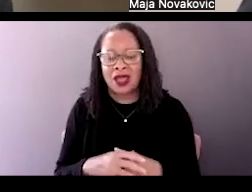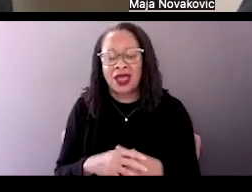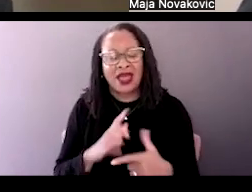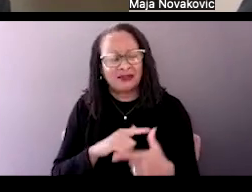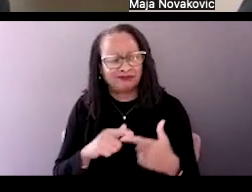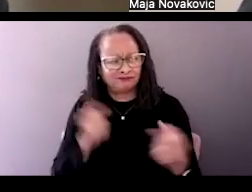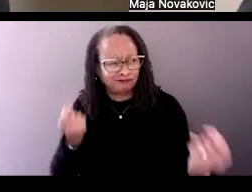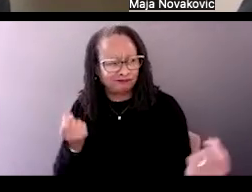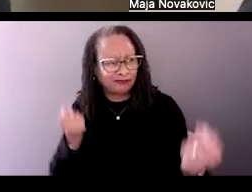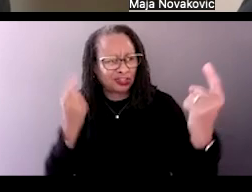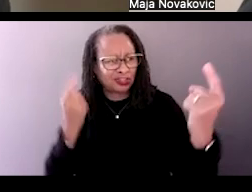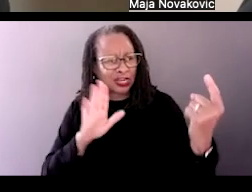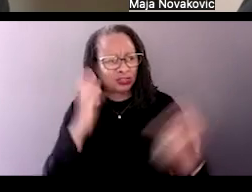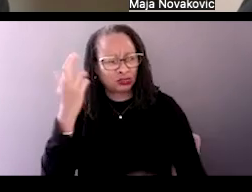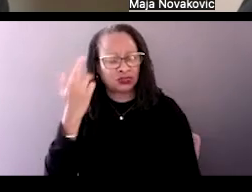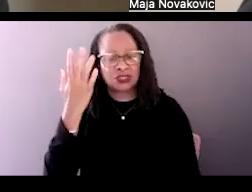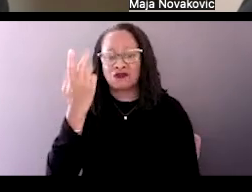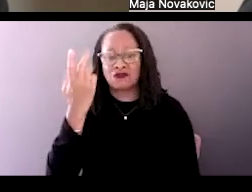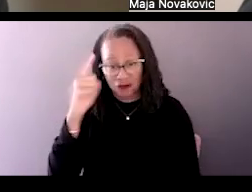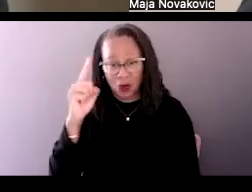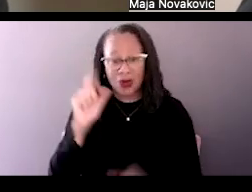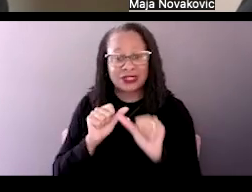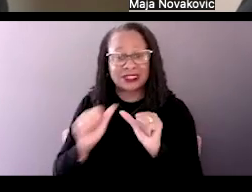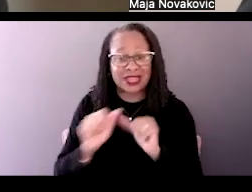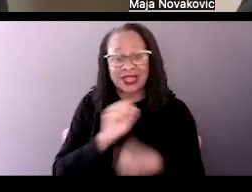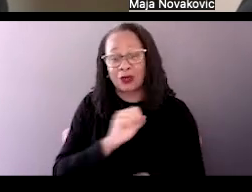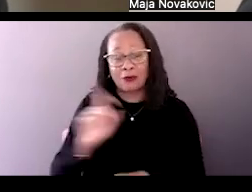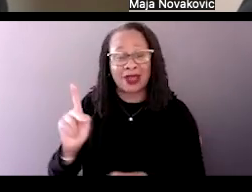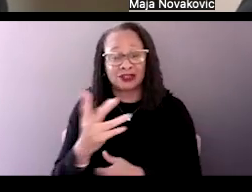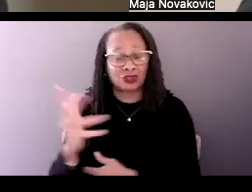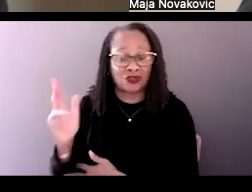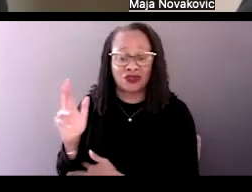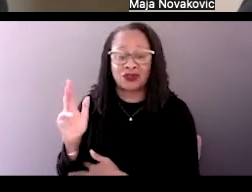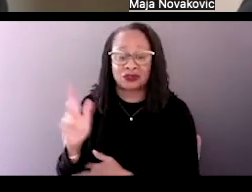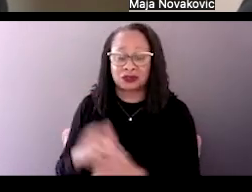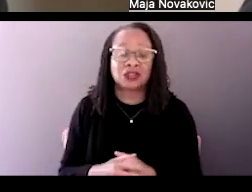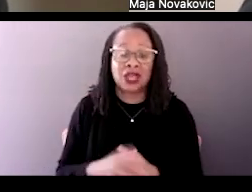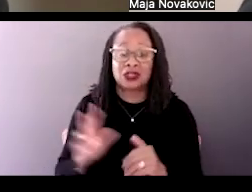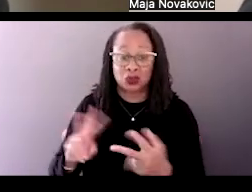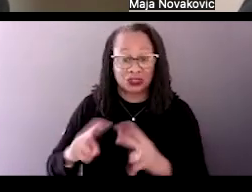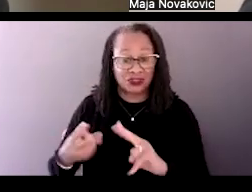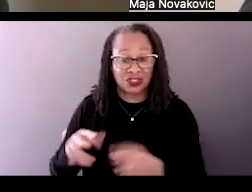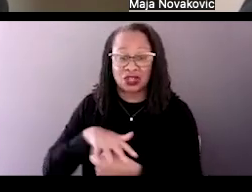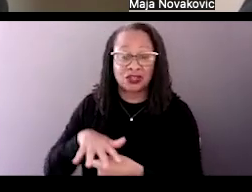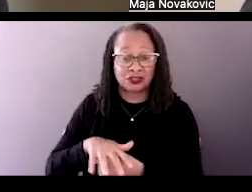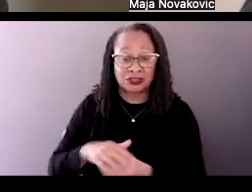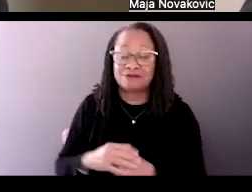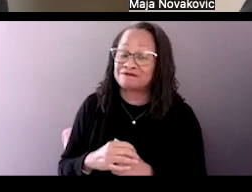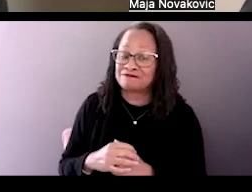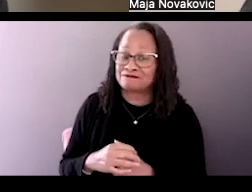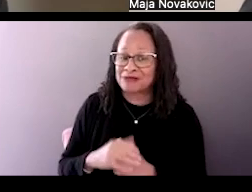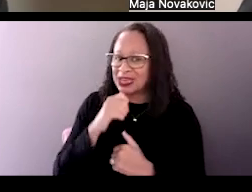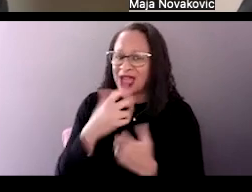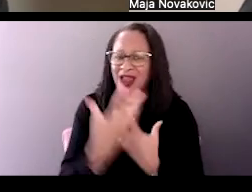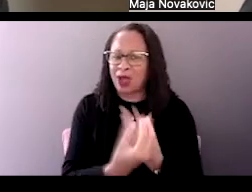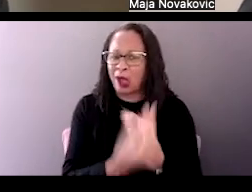understand his reason for returning in to his village, forest, and